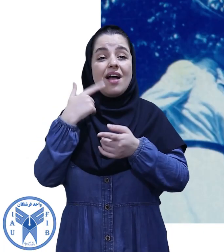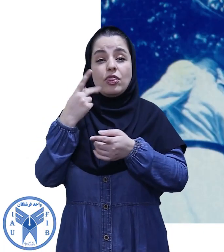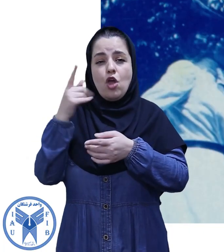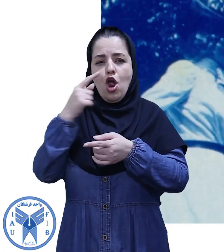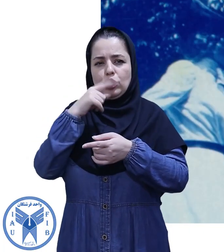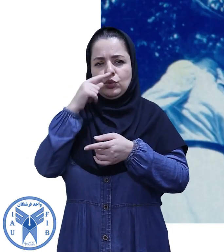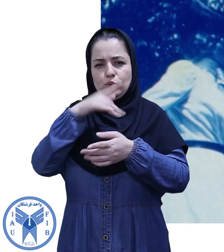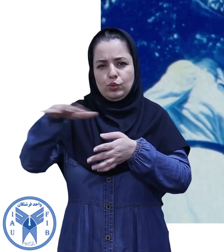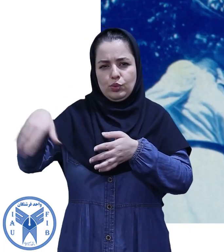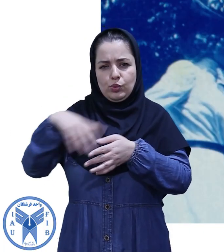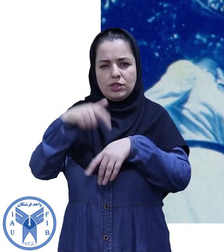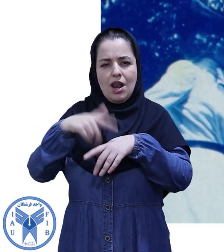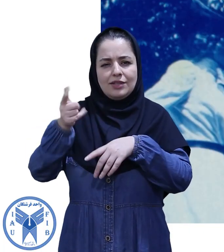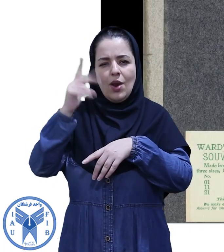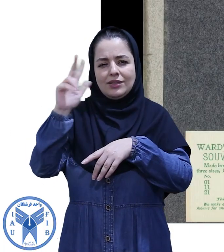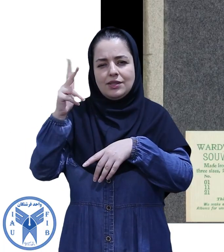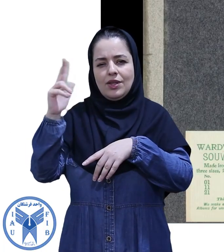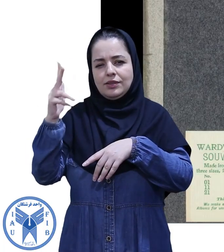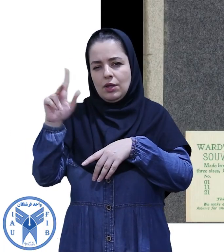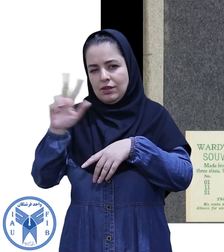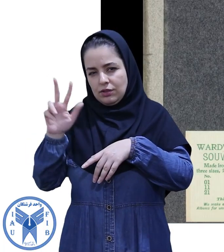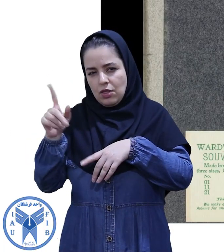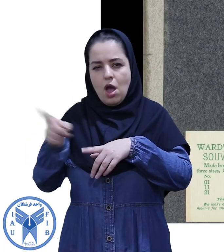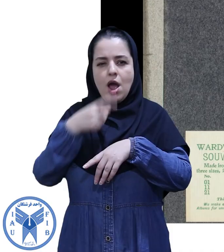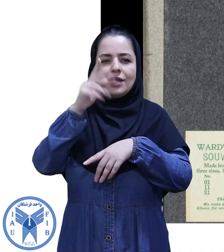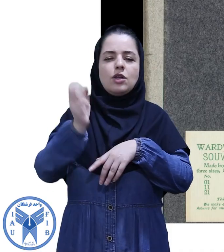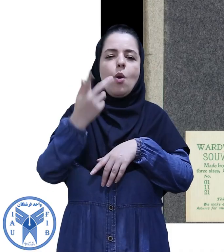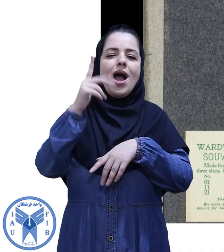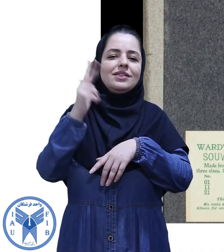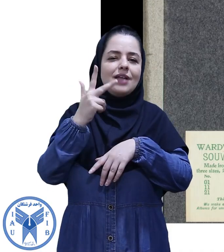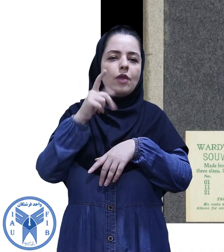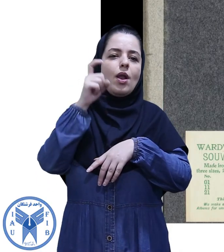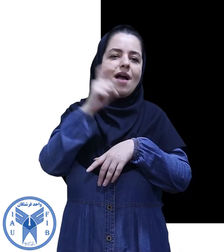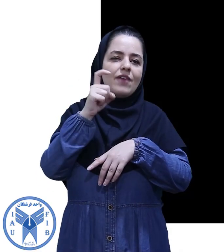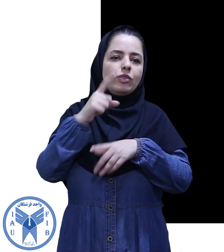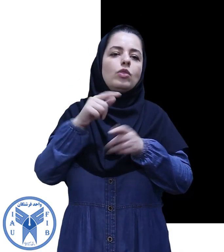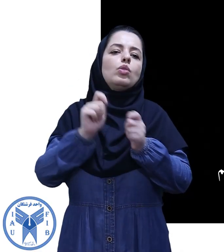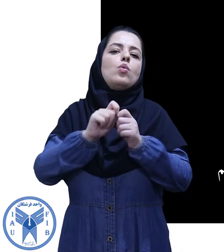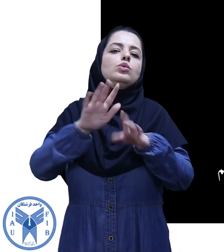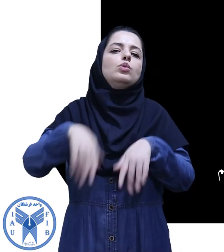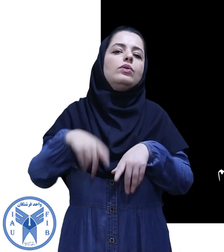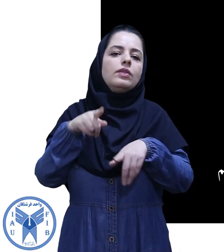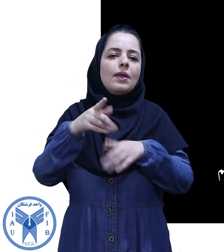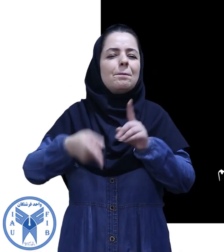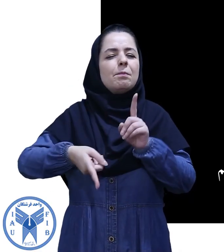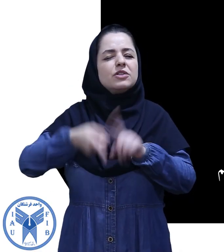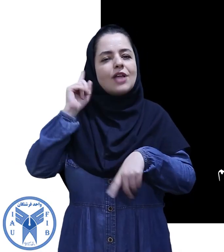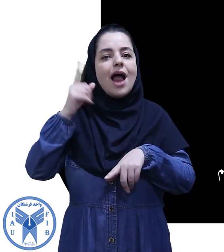images that are made by college students in the 1880s, 1890s.